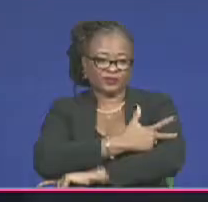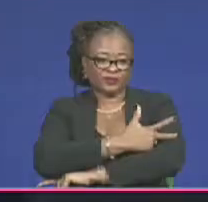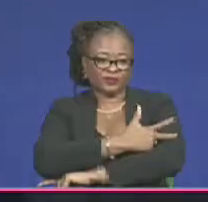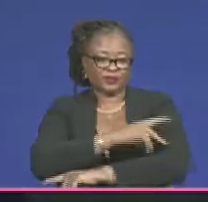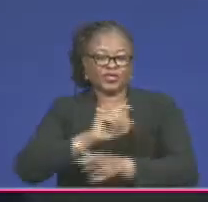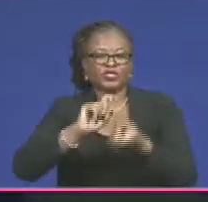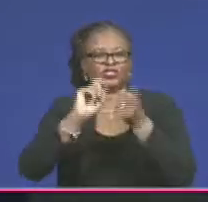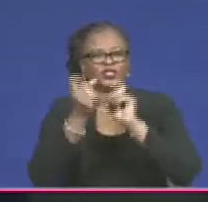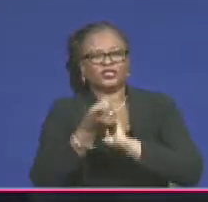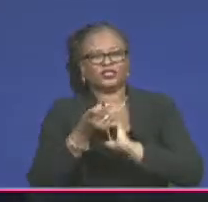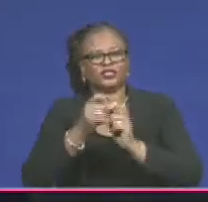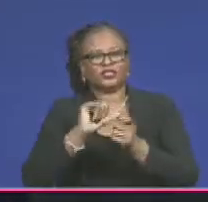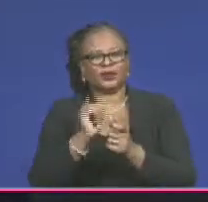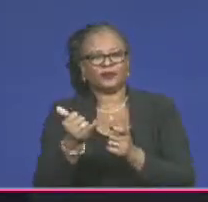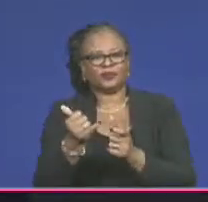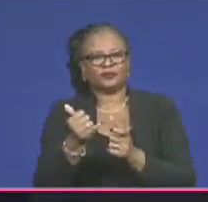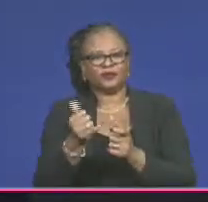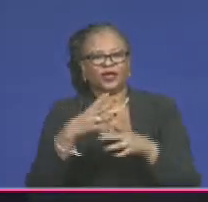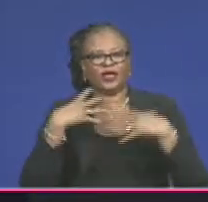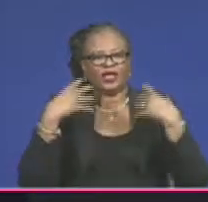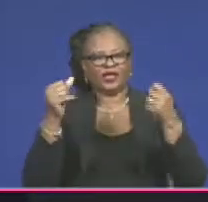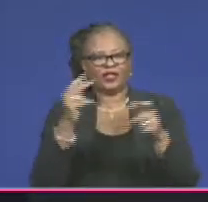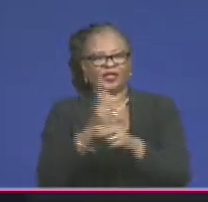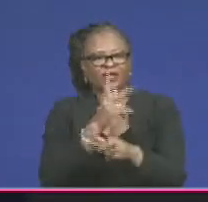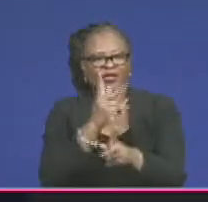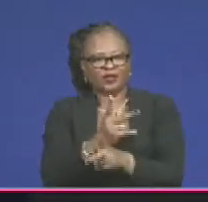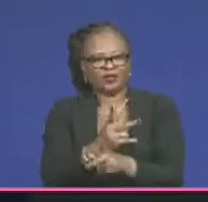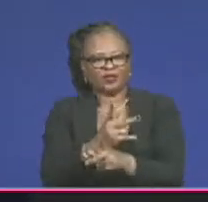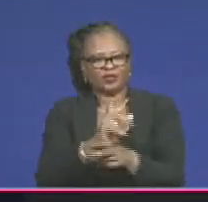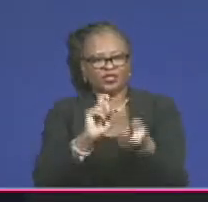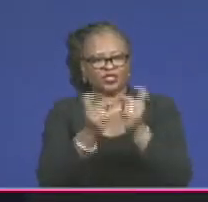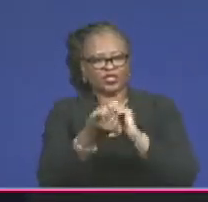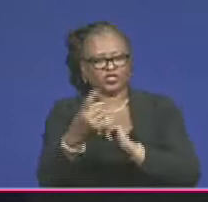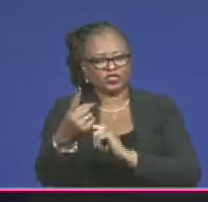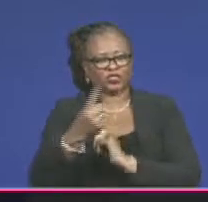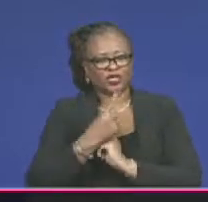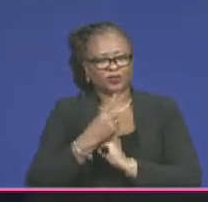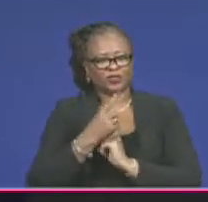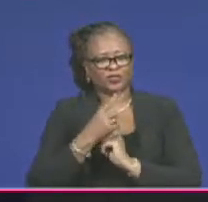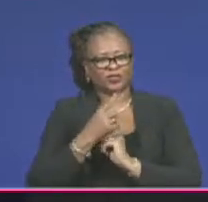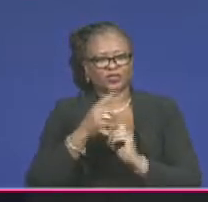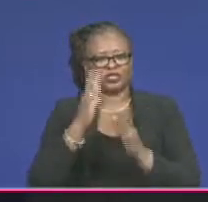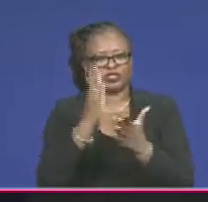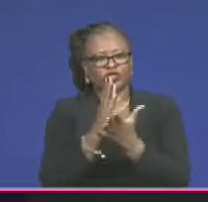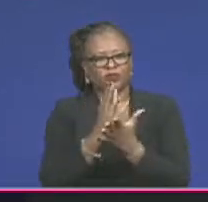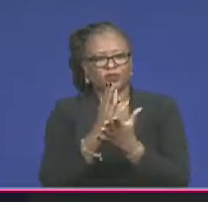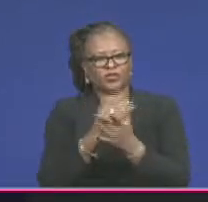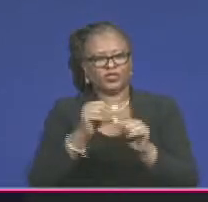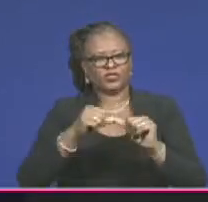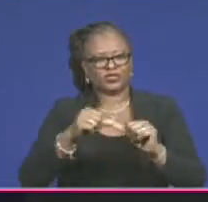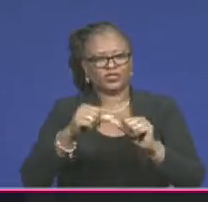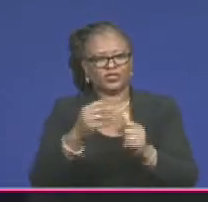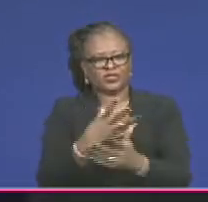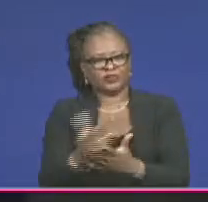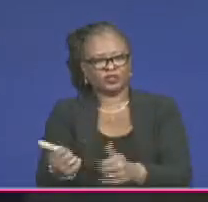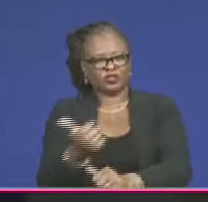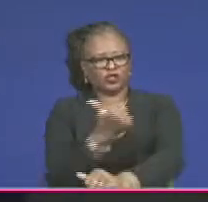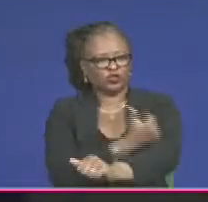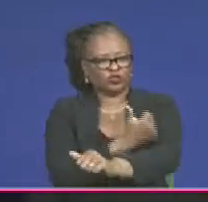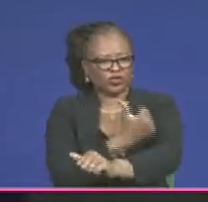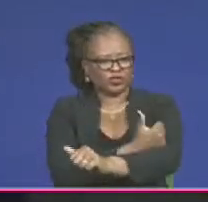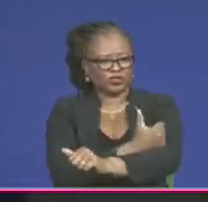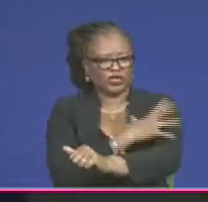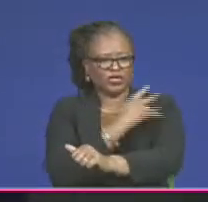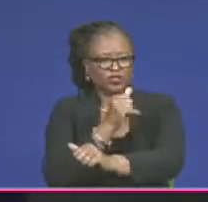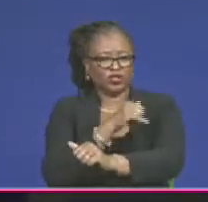Major changes taking place at the country's premier health care institution. The changes come as a means of stopping the continuous slippage of drugs, not only